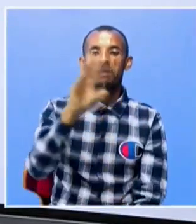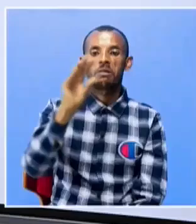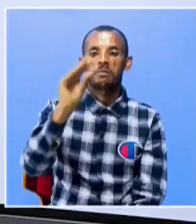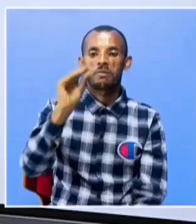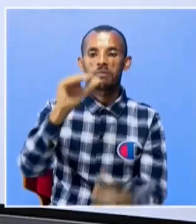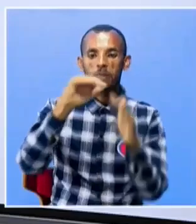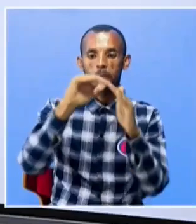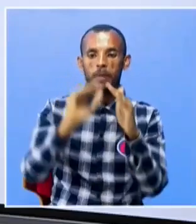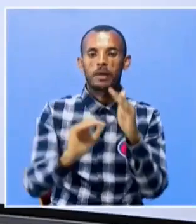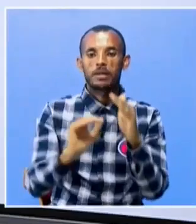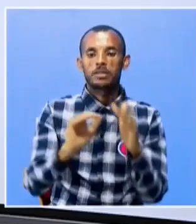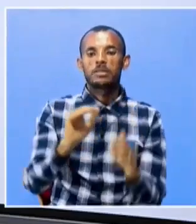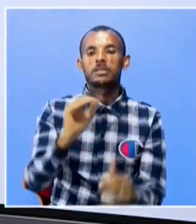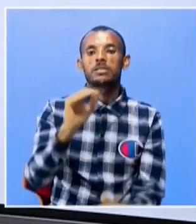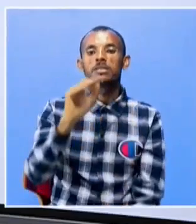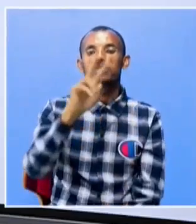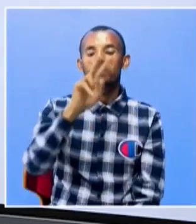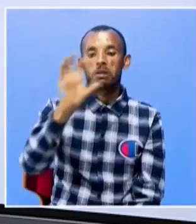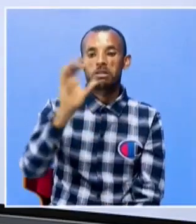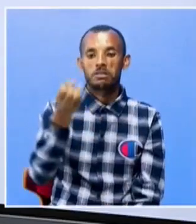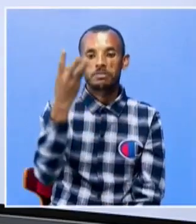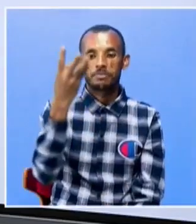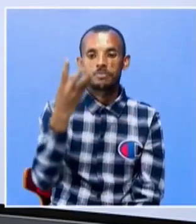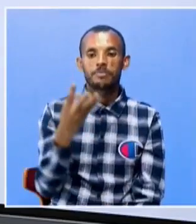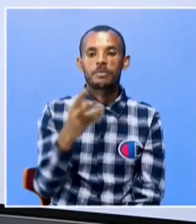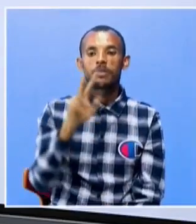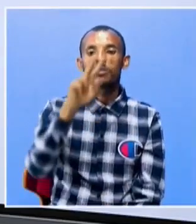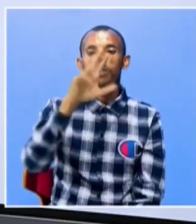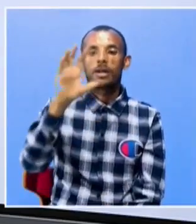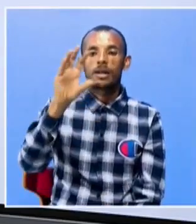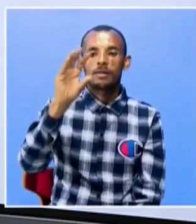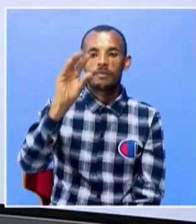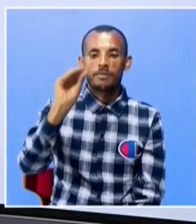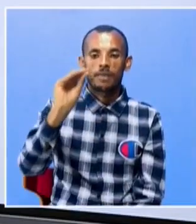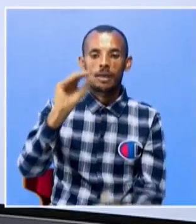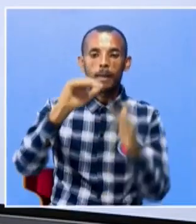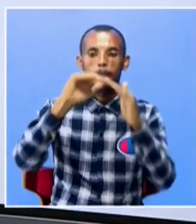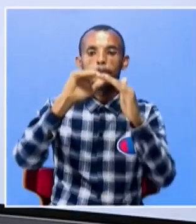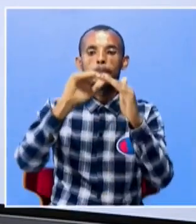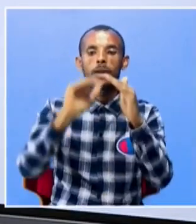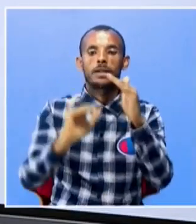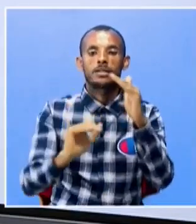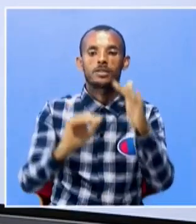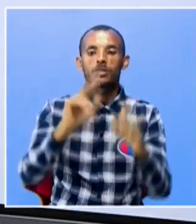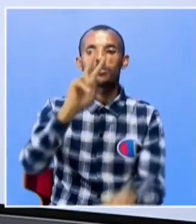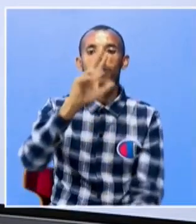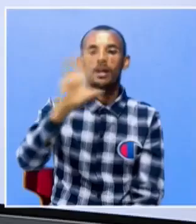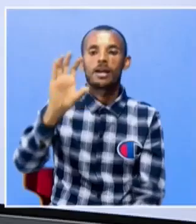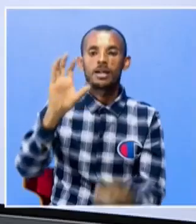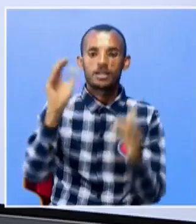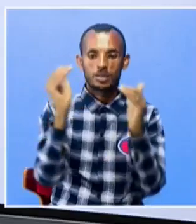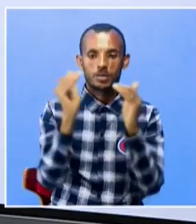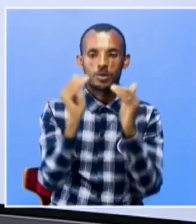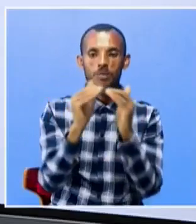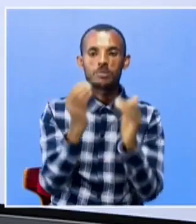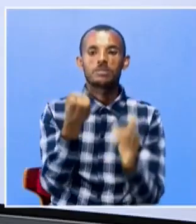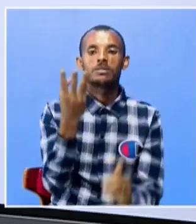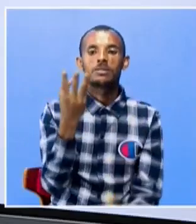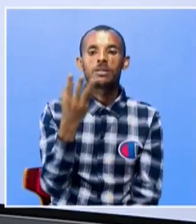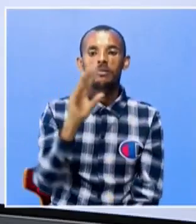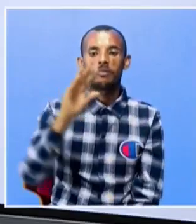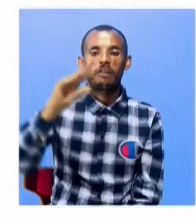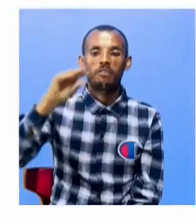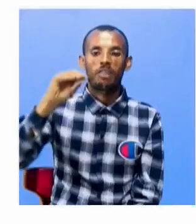increased amount. So here 250 minus 200 gives you the increased amount. So